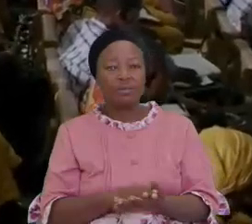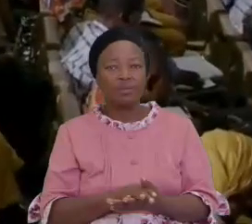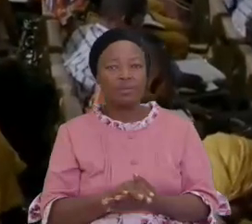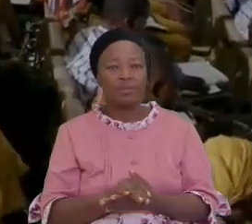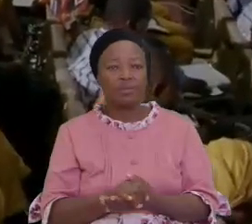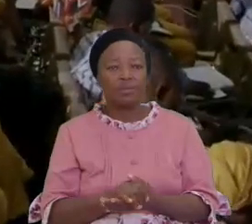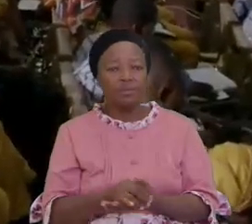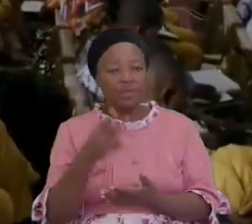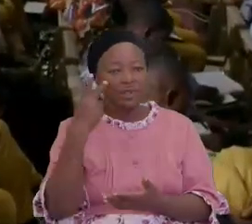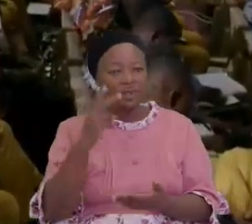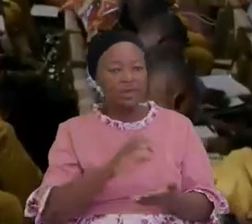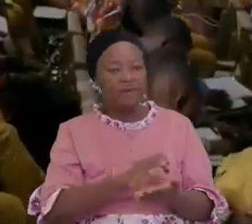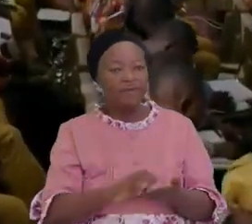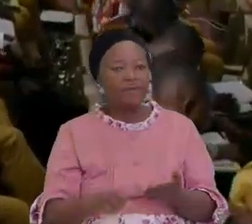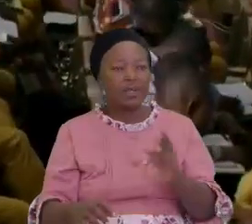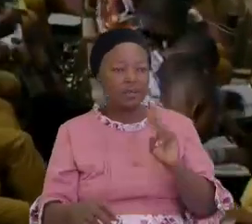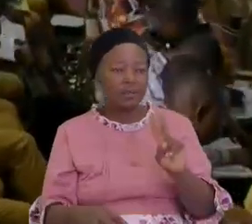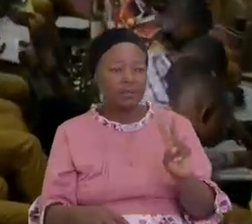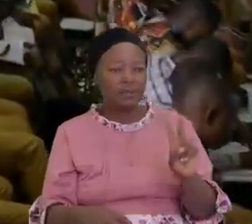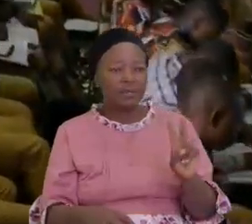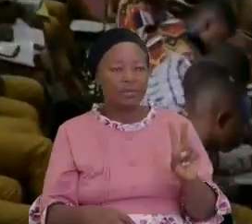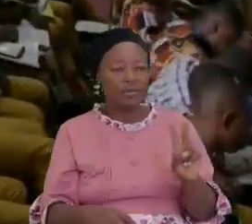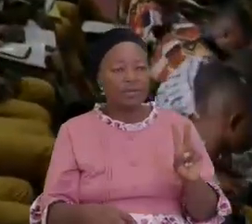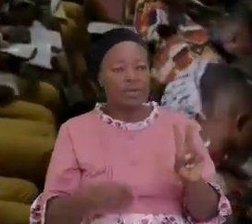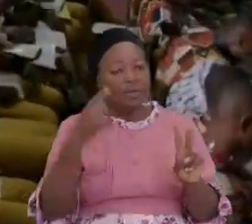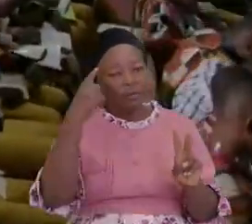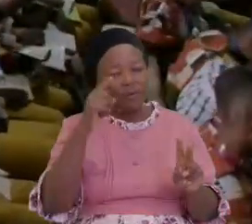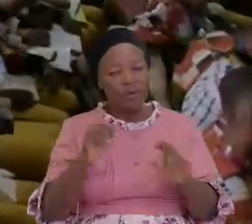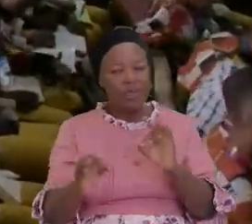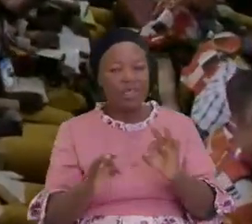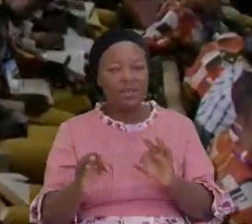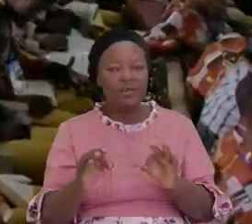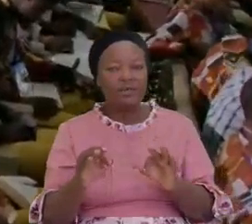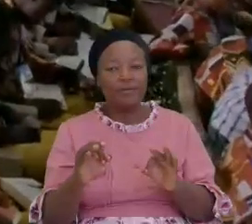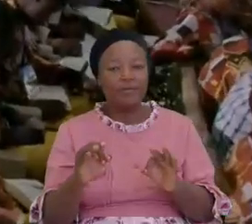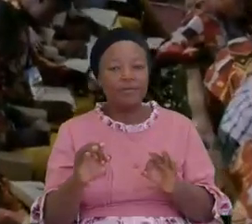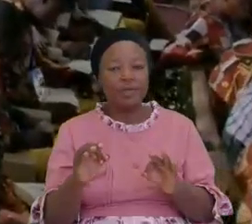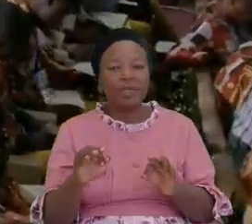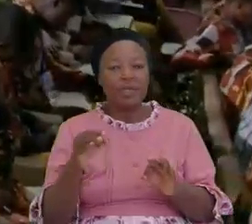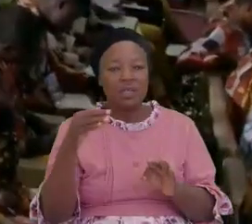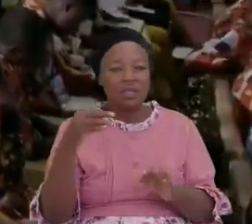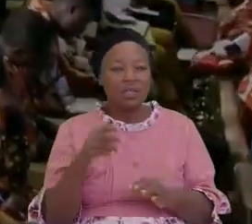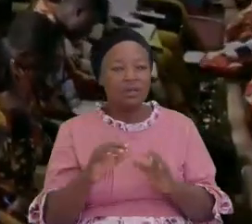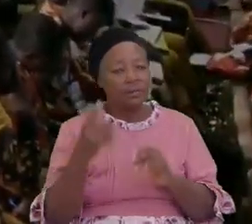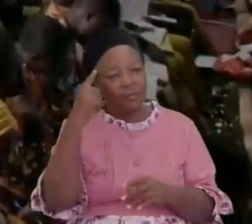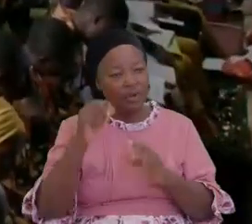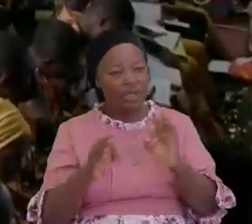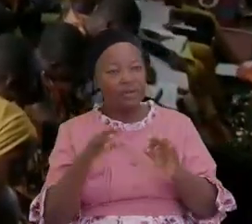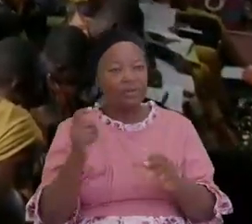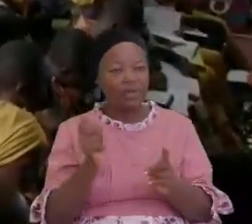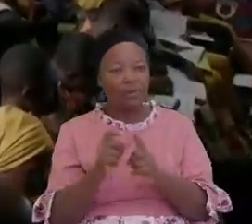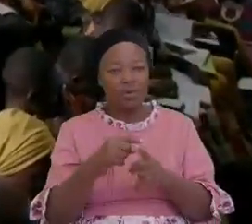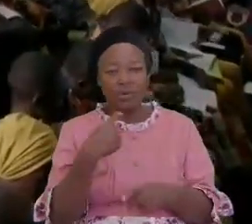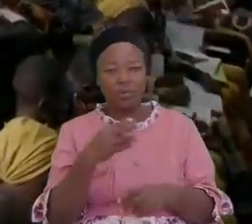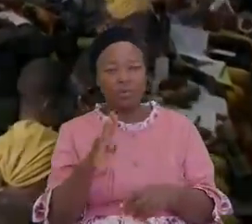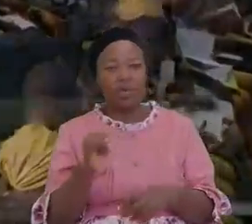Look at verse 2. For if the word spoken by angels was steadfast,